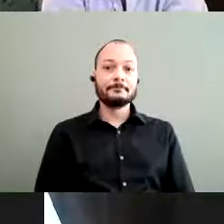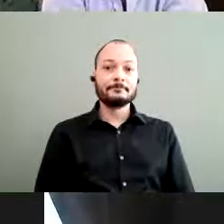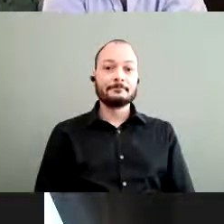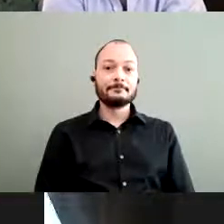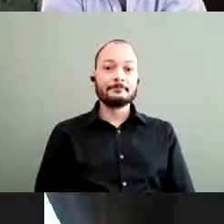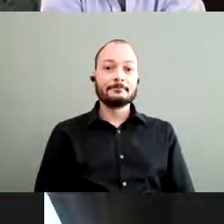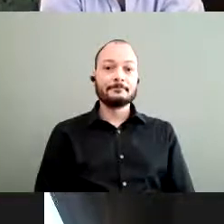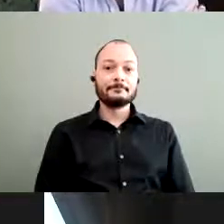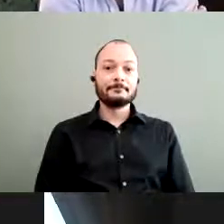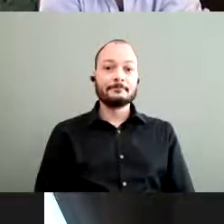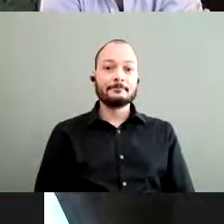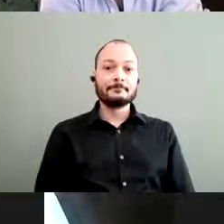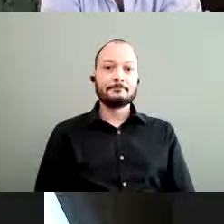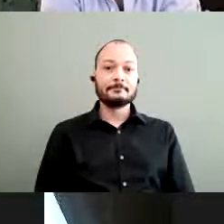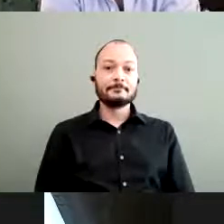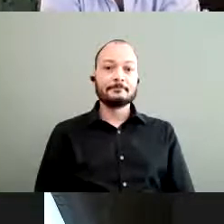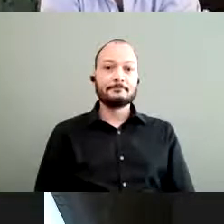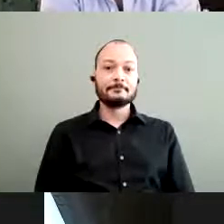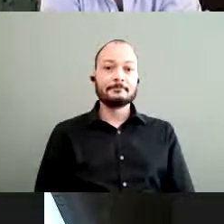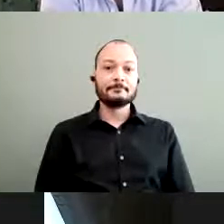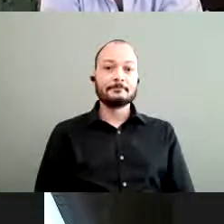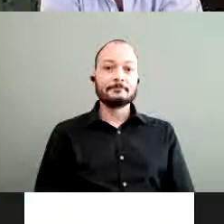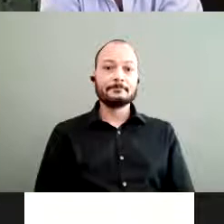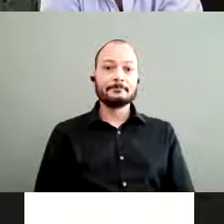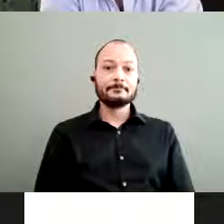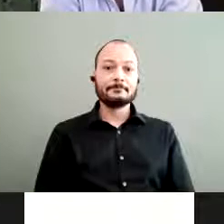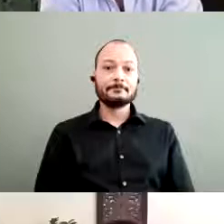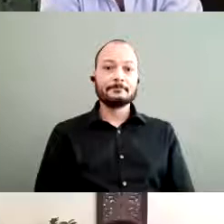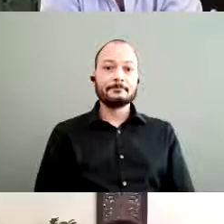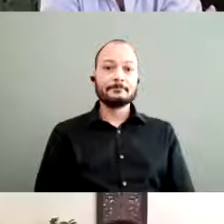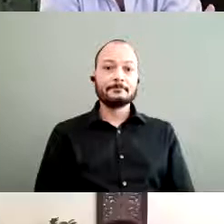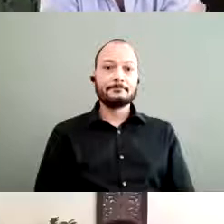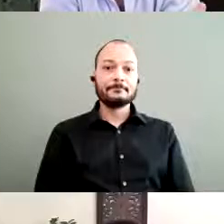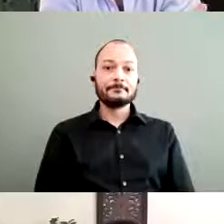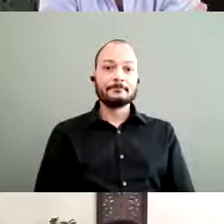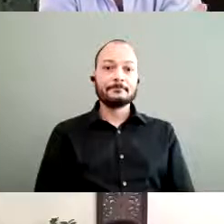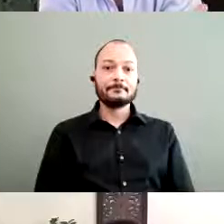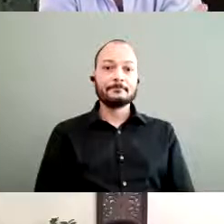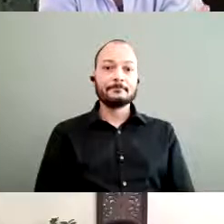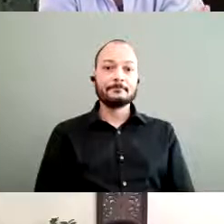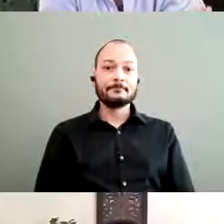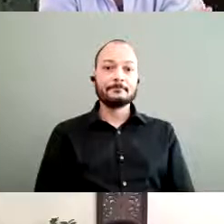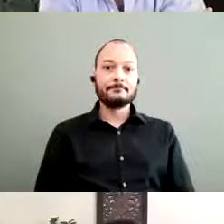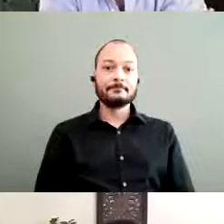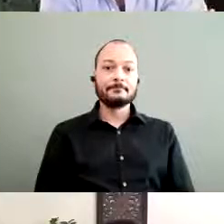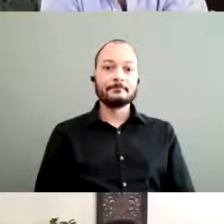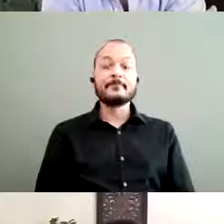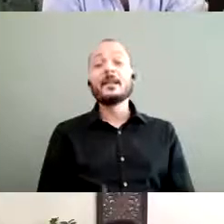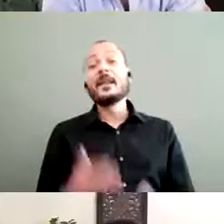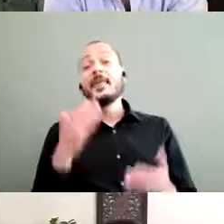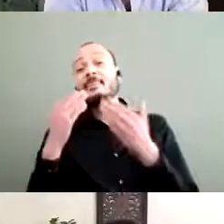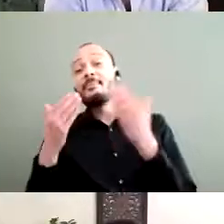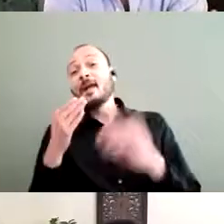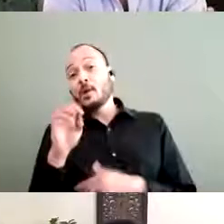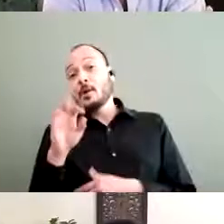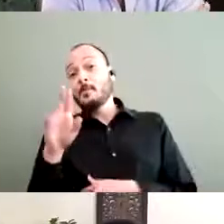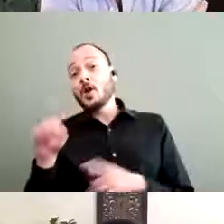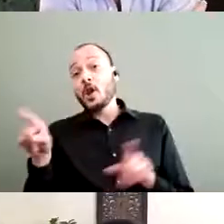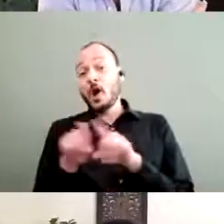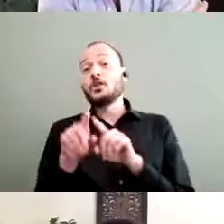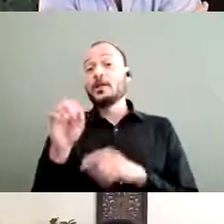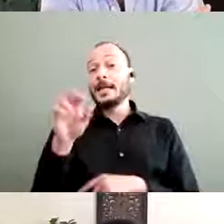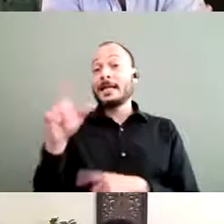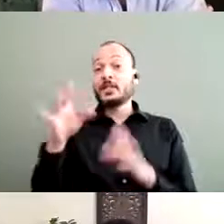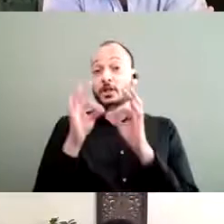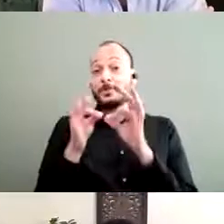donde también pueden seleccionar el idioma en español. Thank you. Thank you, Bert. We also have ASL interpretation. Thank